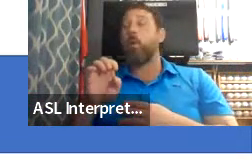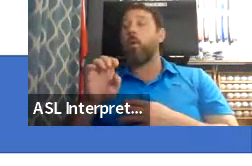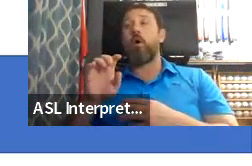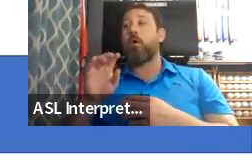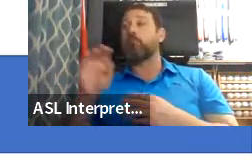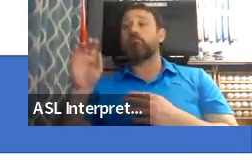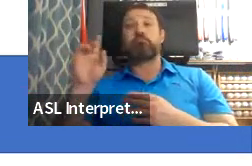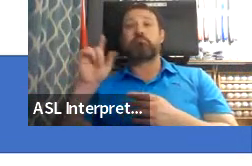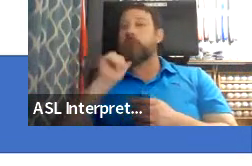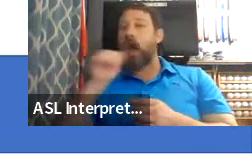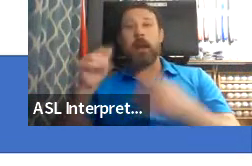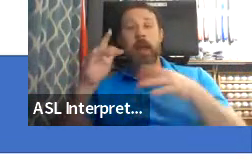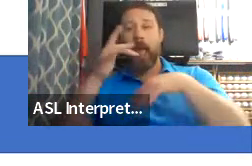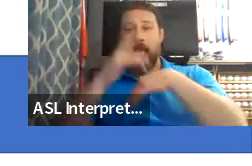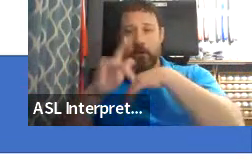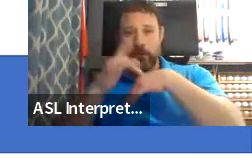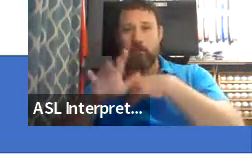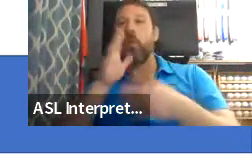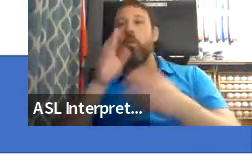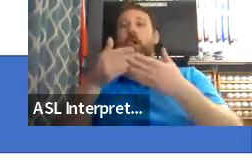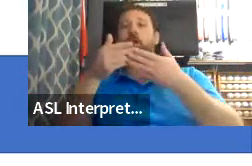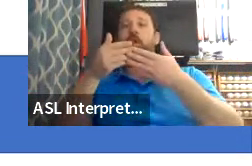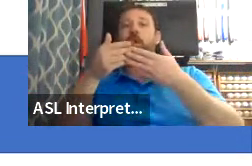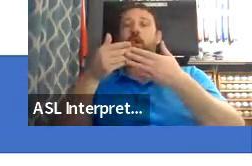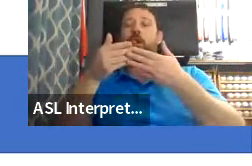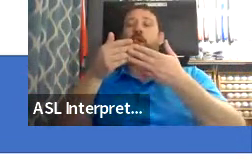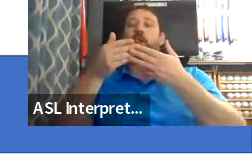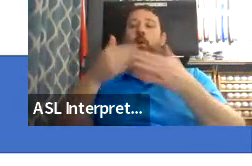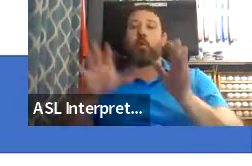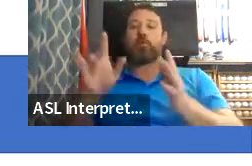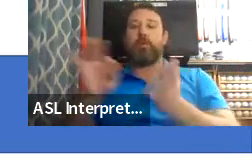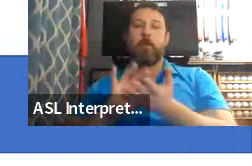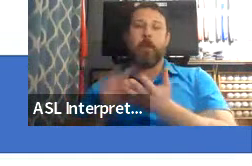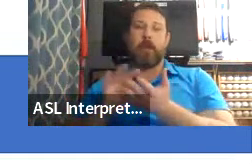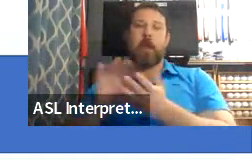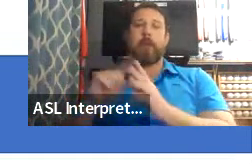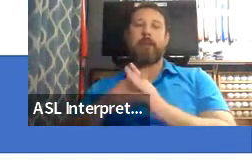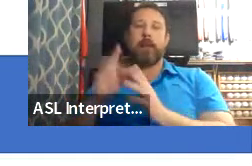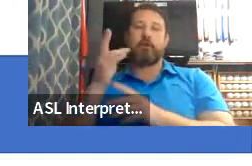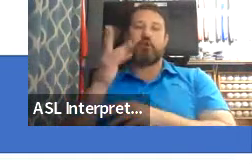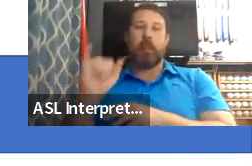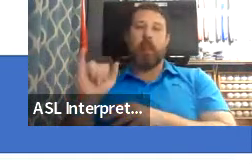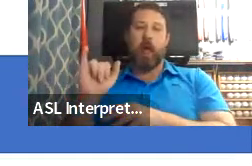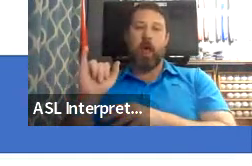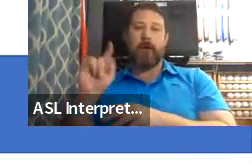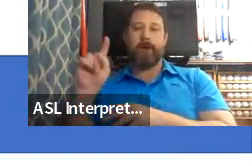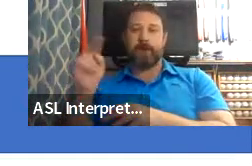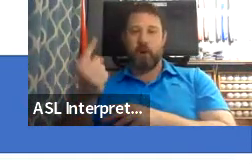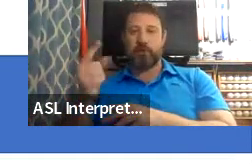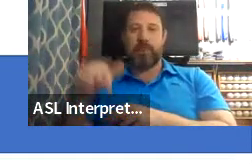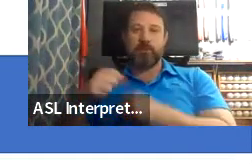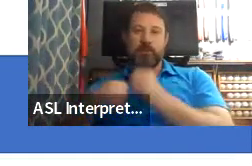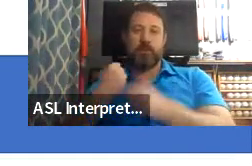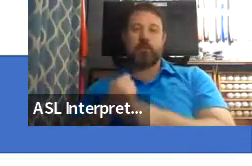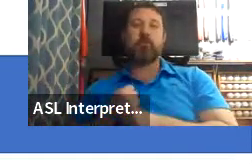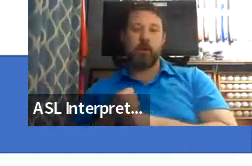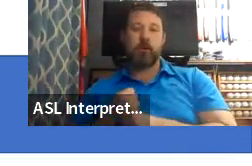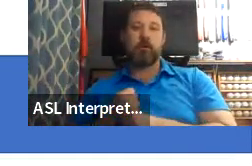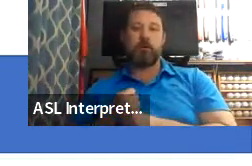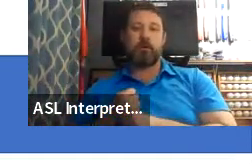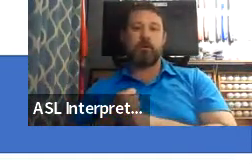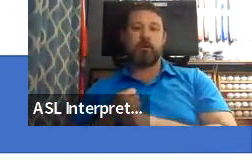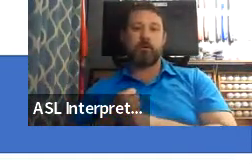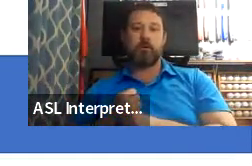eligible for Medi-Cal, they will start losing their Medi-Cal beginning in July of 2023.